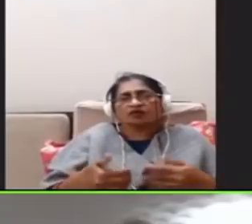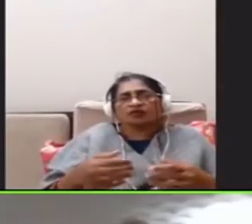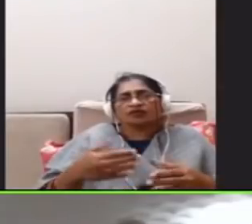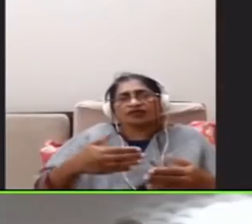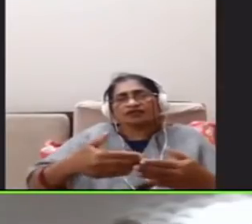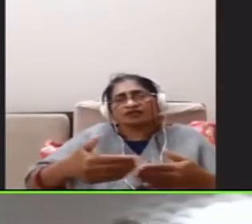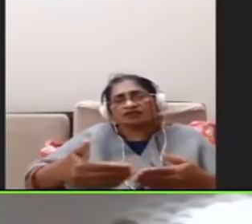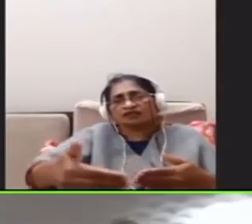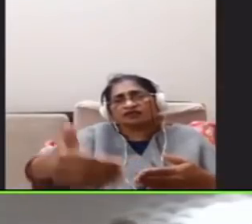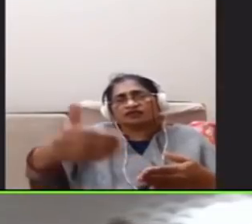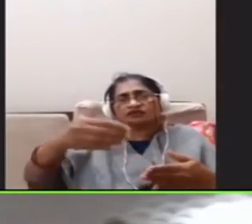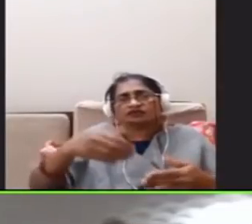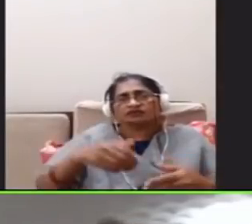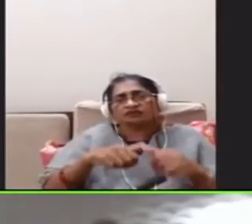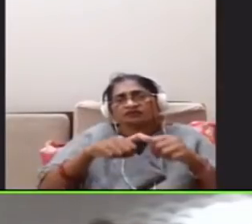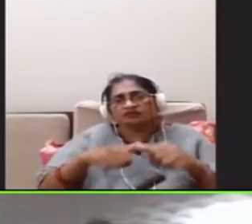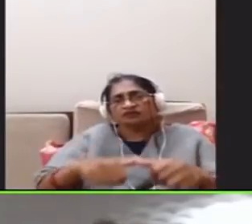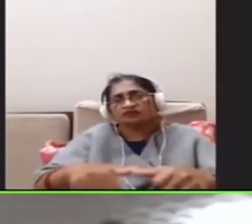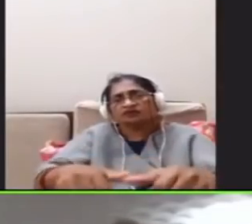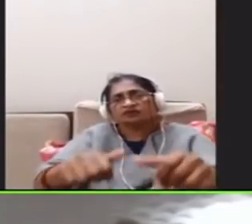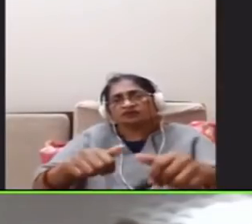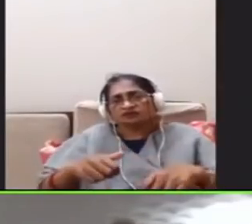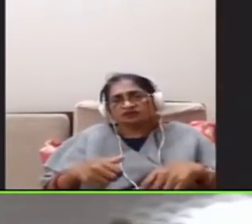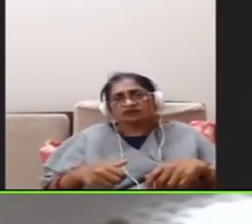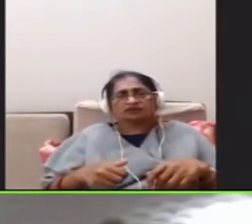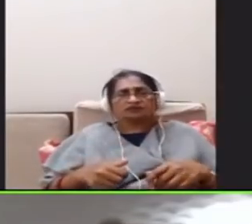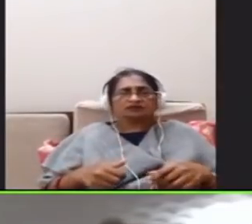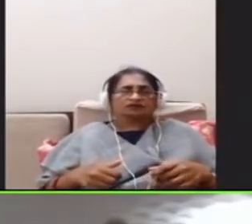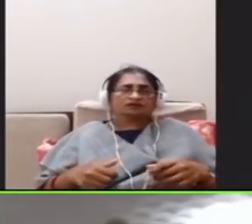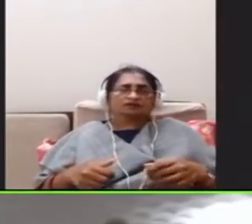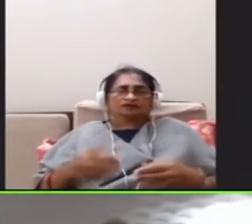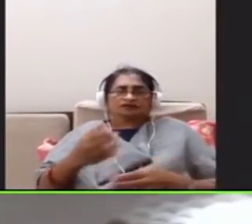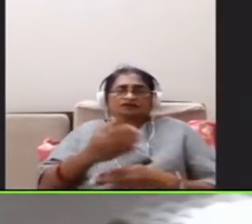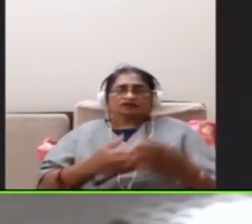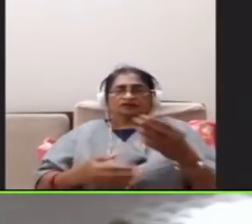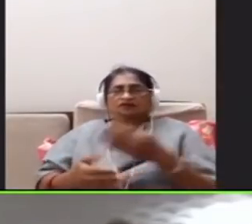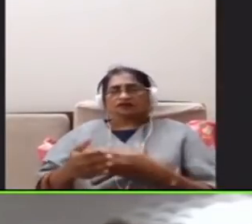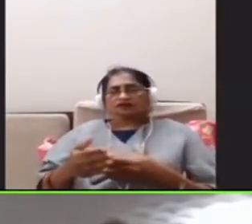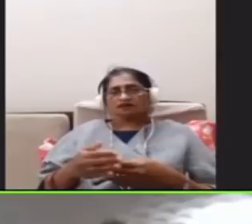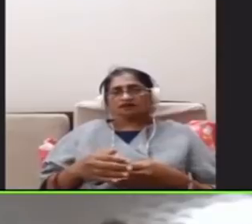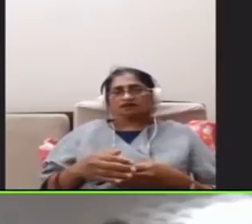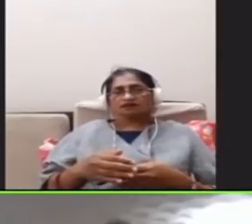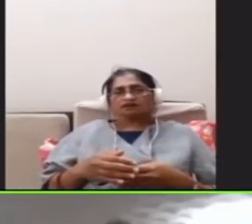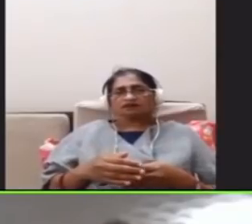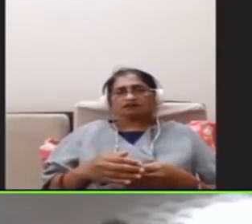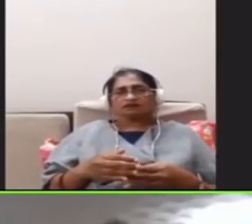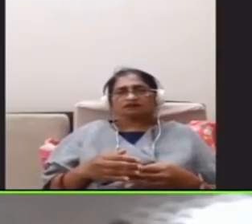the computer. And disability sport for me is just adapted sport.